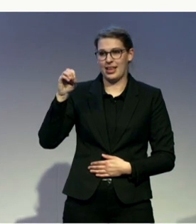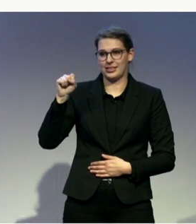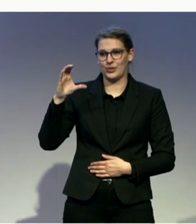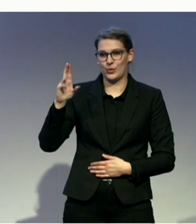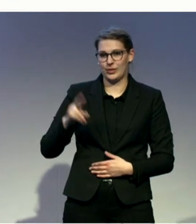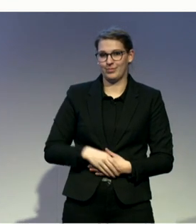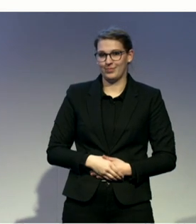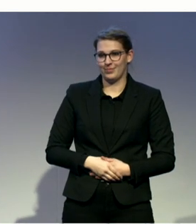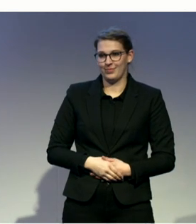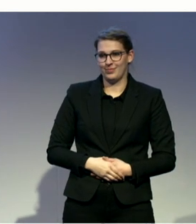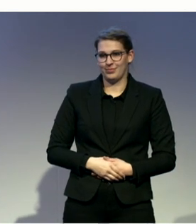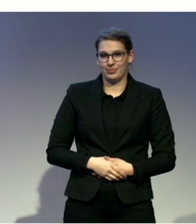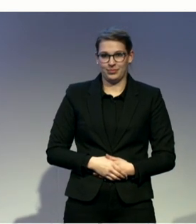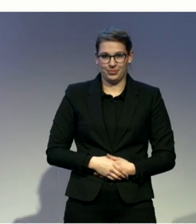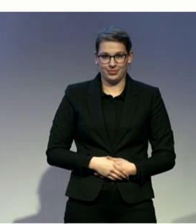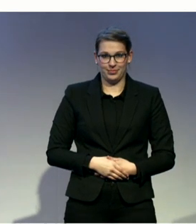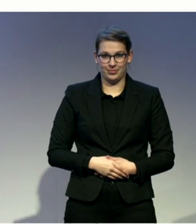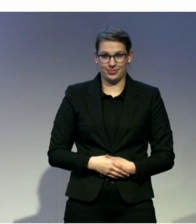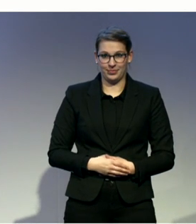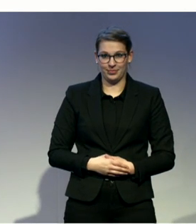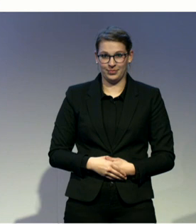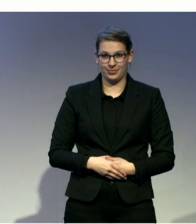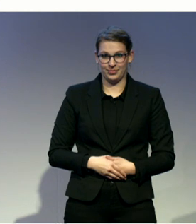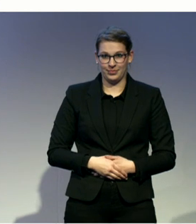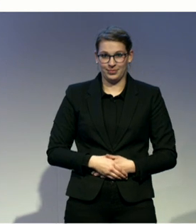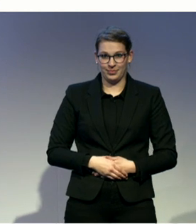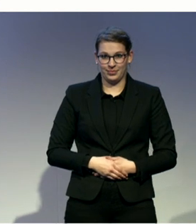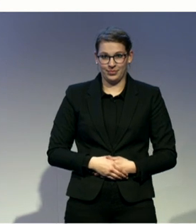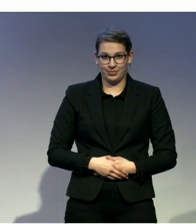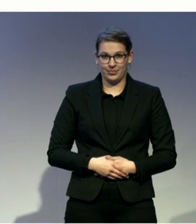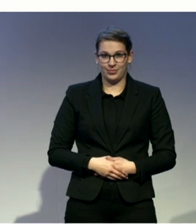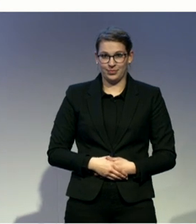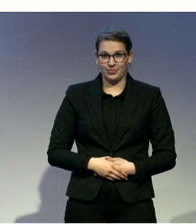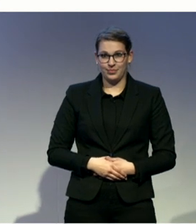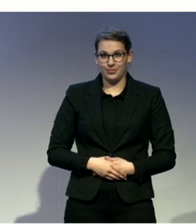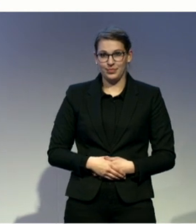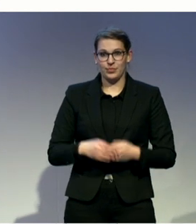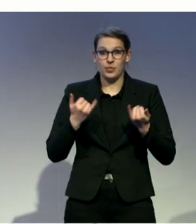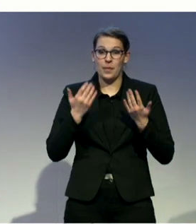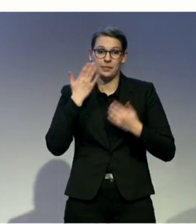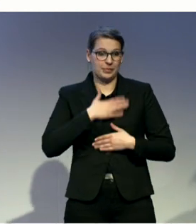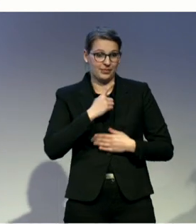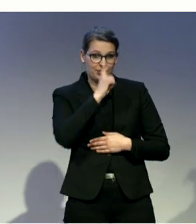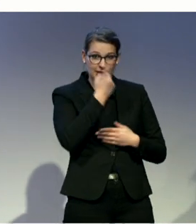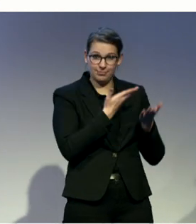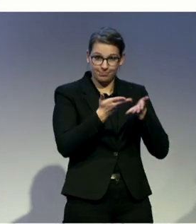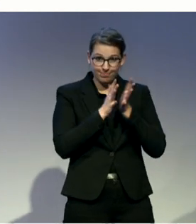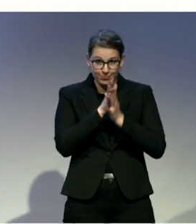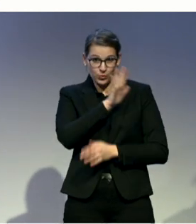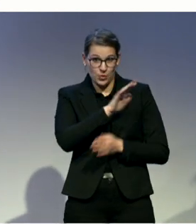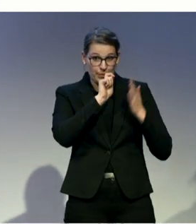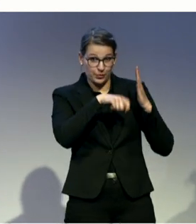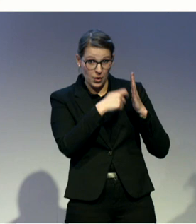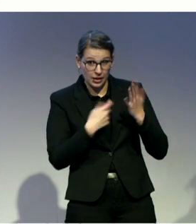can present your practice. I just remind you that you have